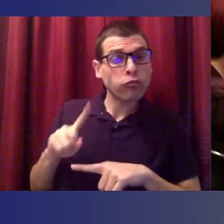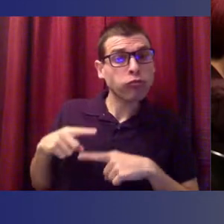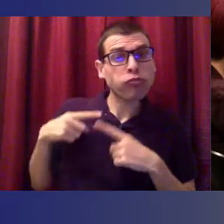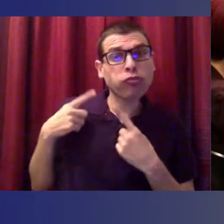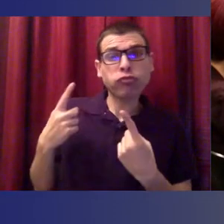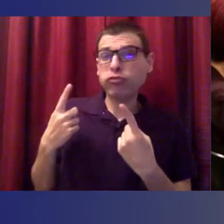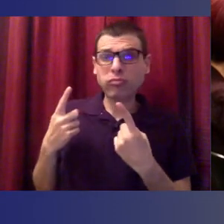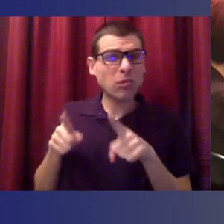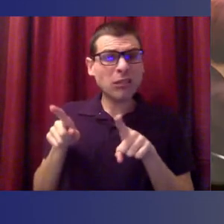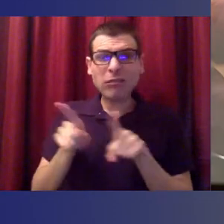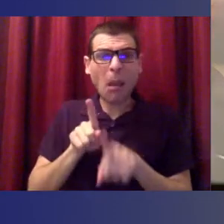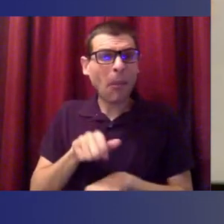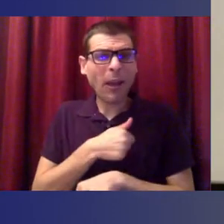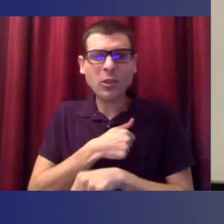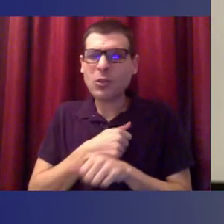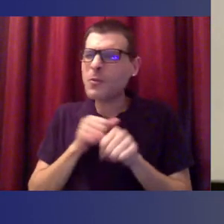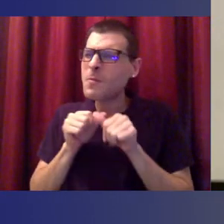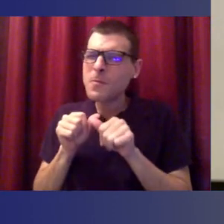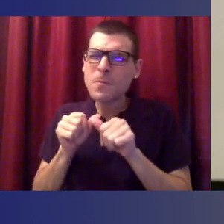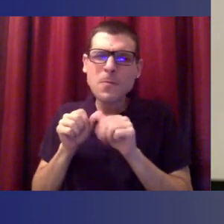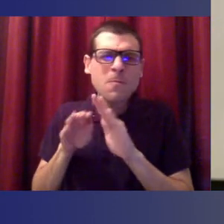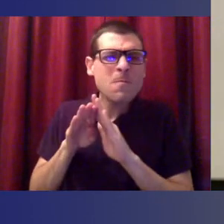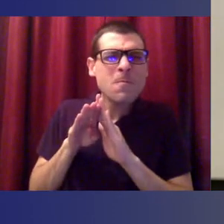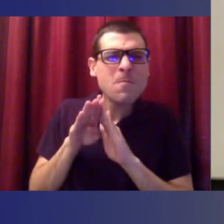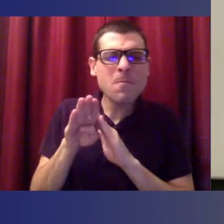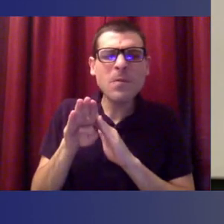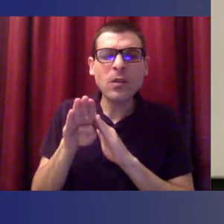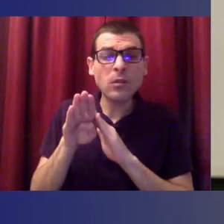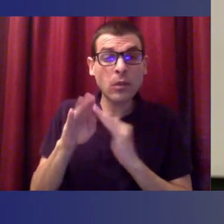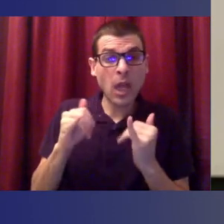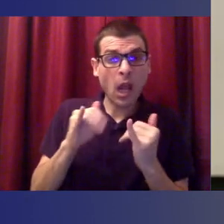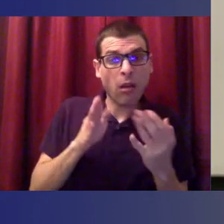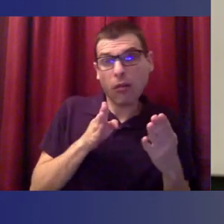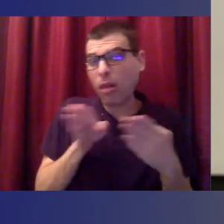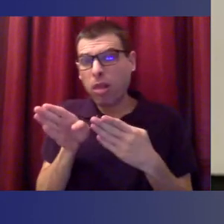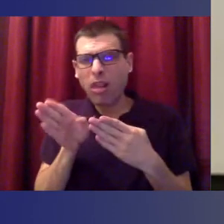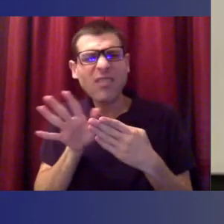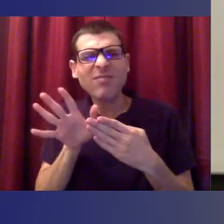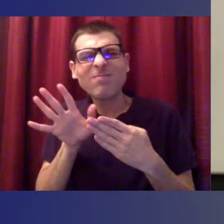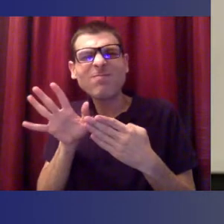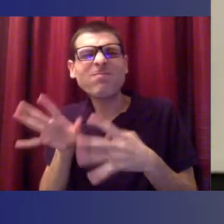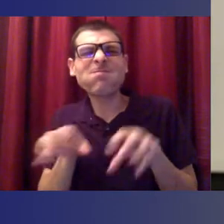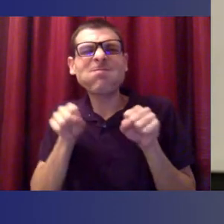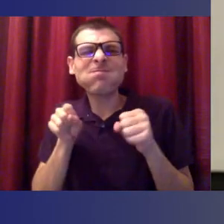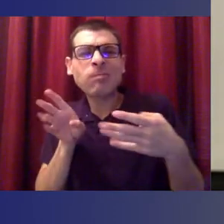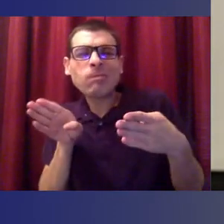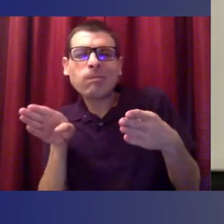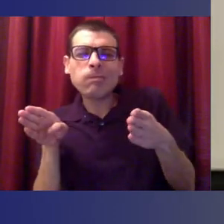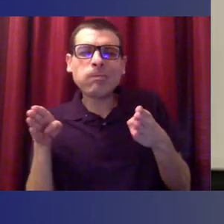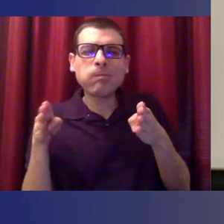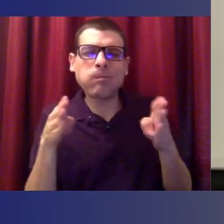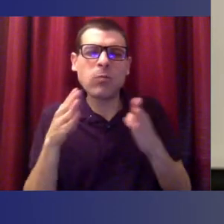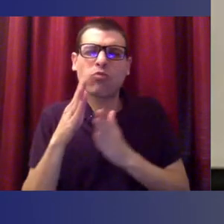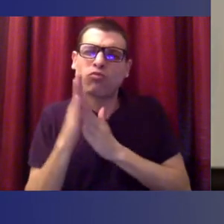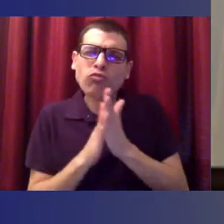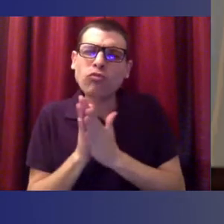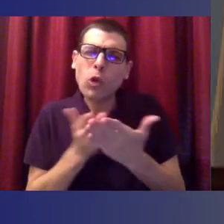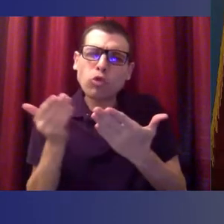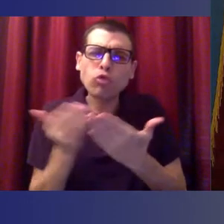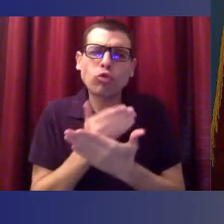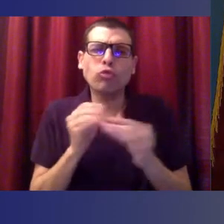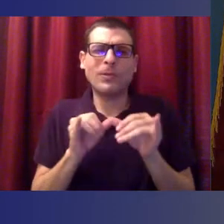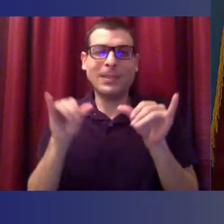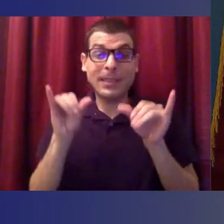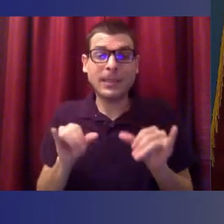of the pandemic, we have seen the transformative potential of a robust and ambitious system that creates